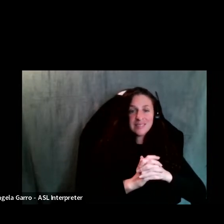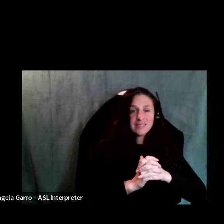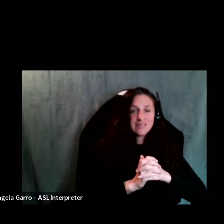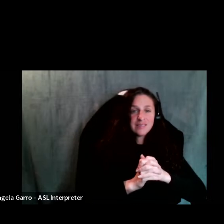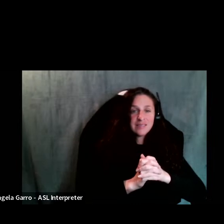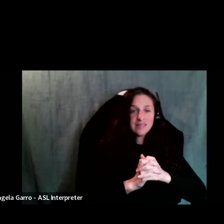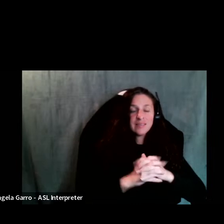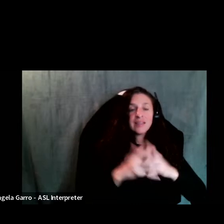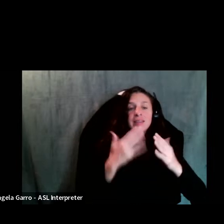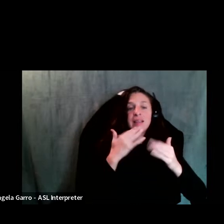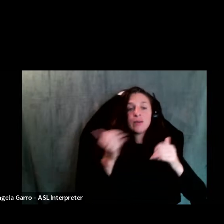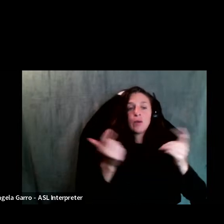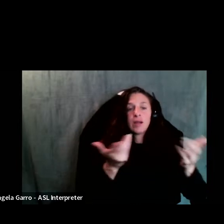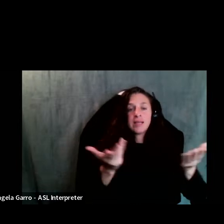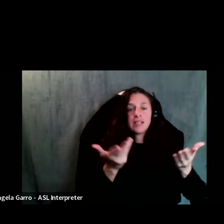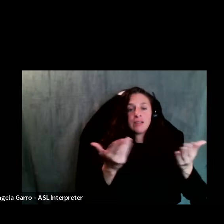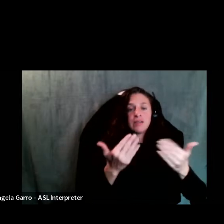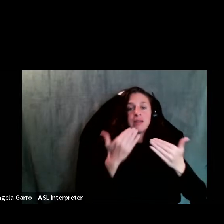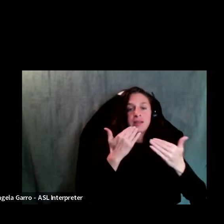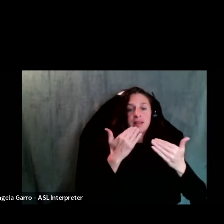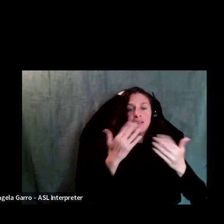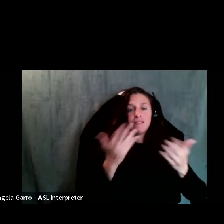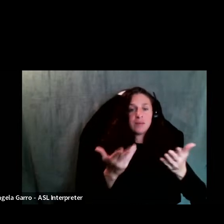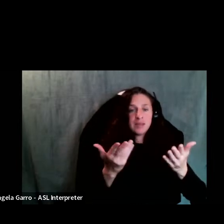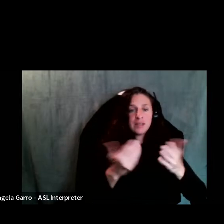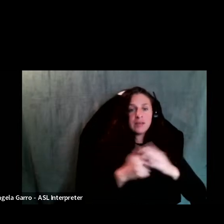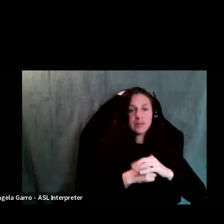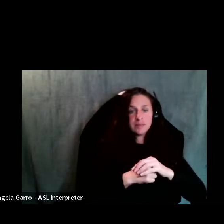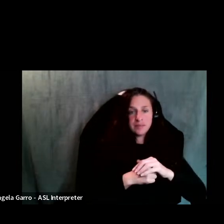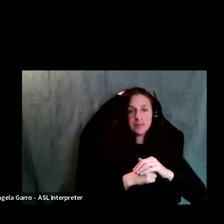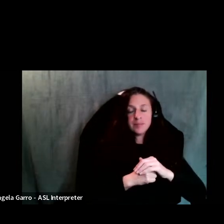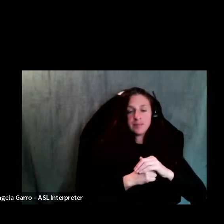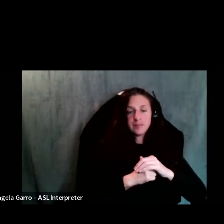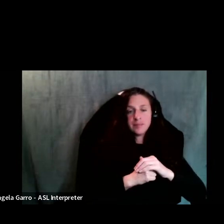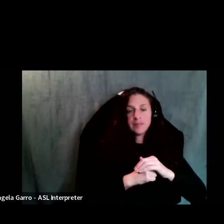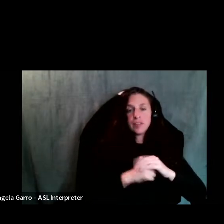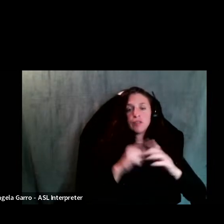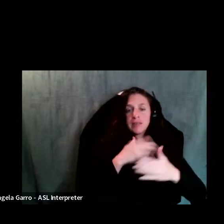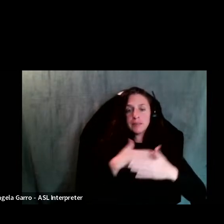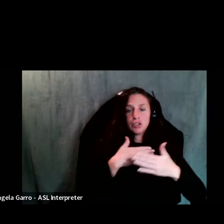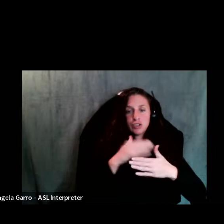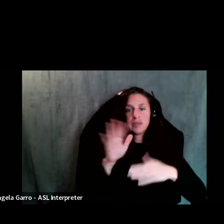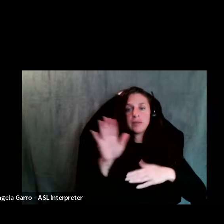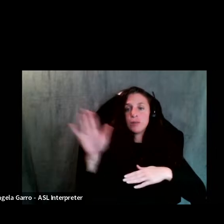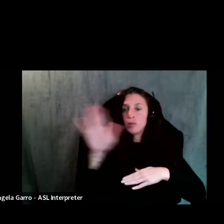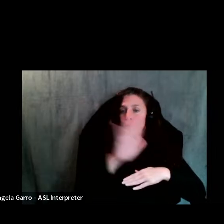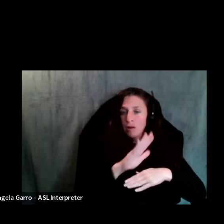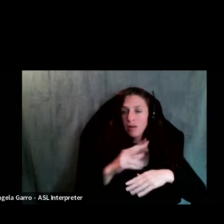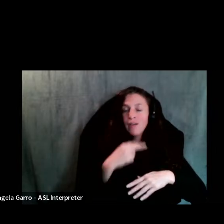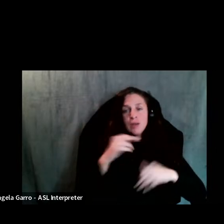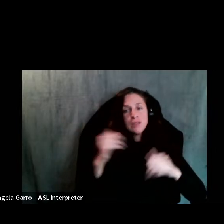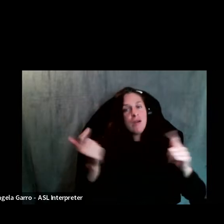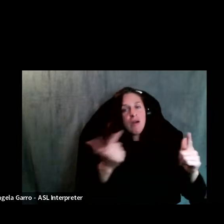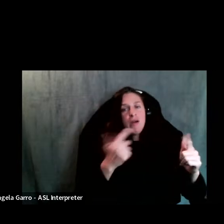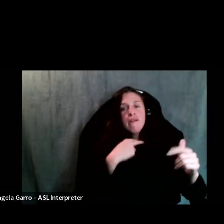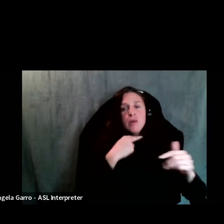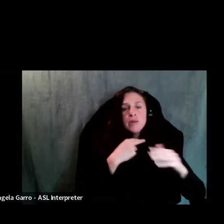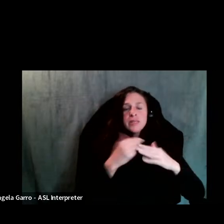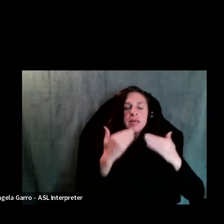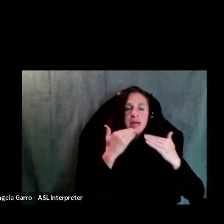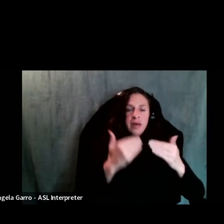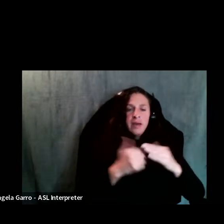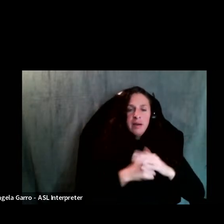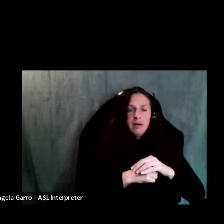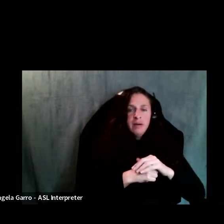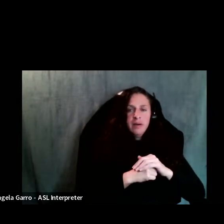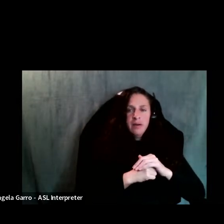Thank you all for being here. Thank you very much for being here. Thank you for being here. And I really appreciate your voices, all voices. Thank you.